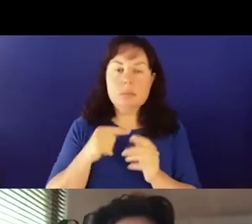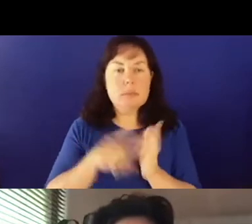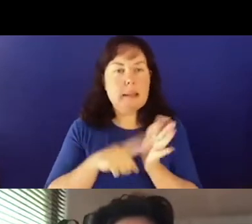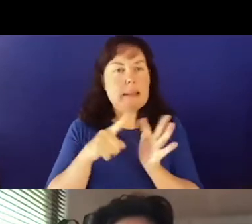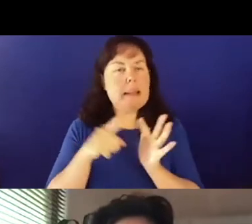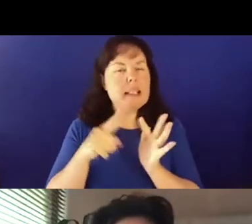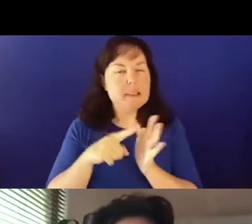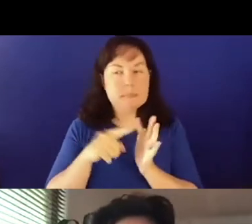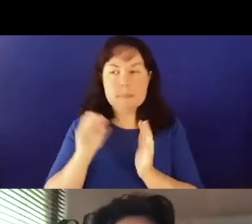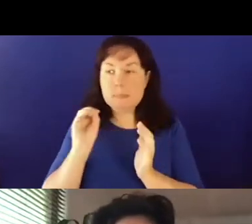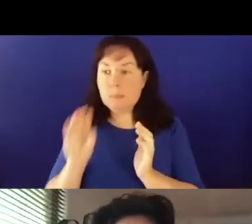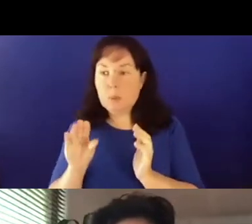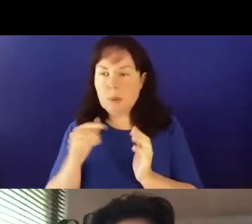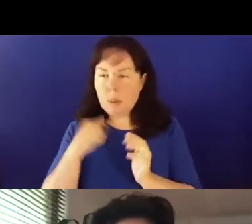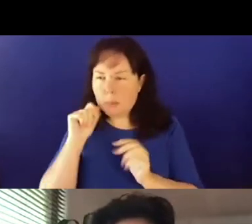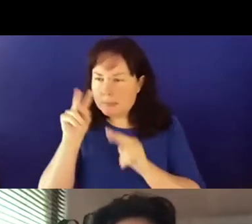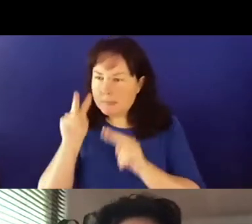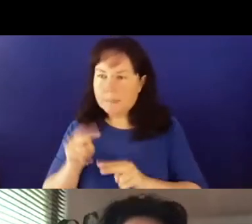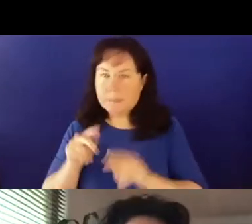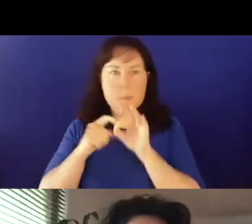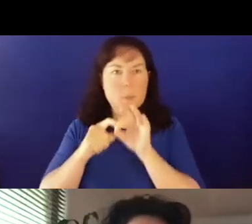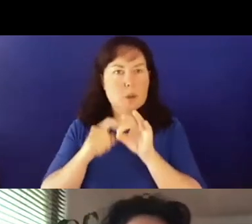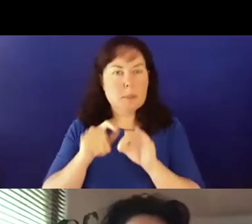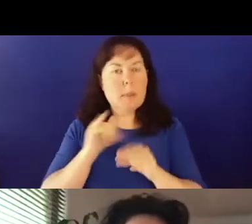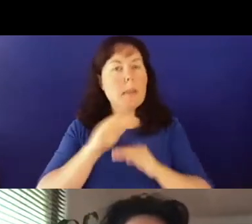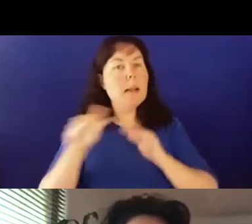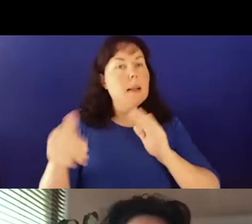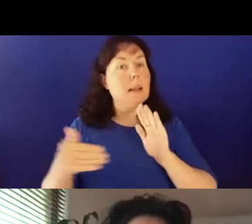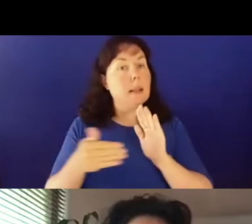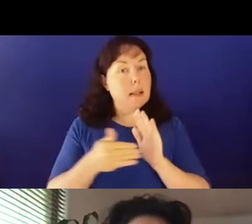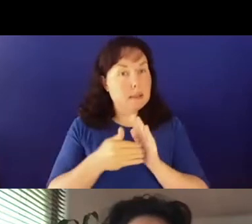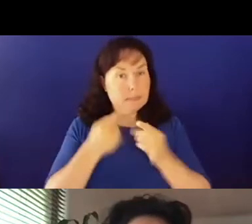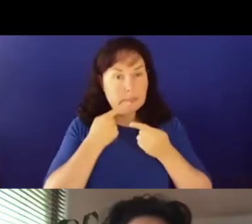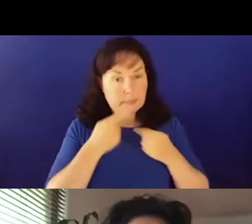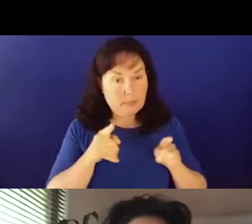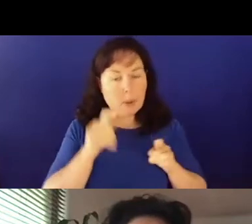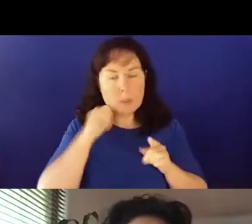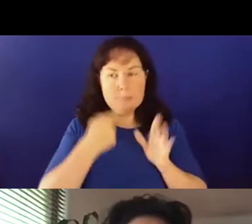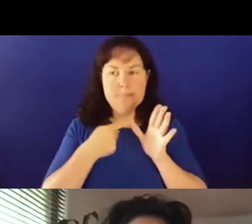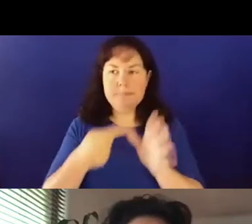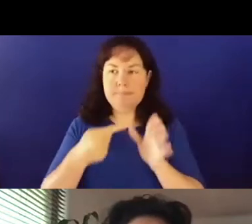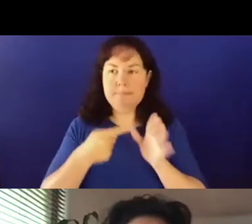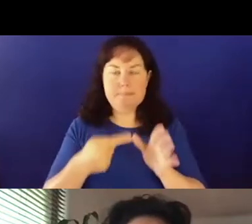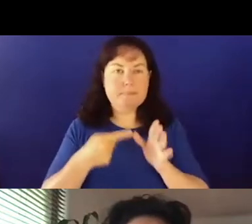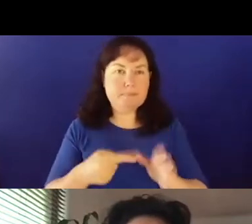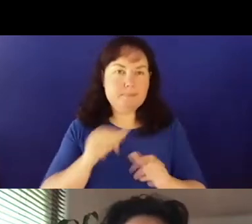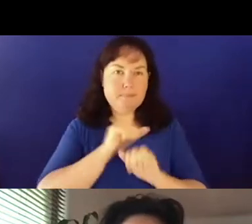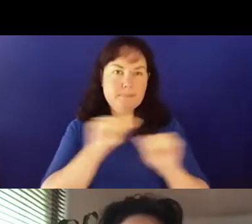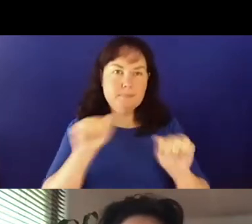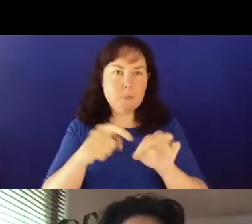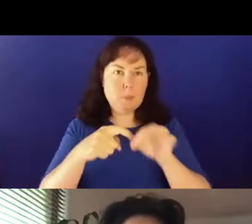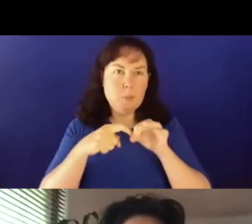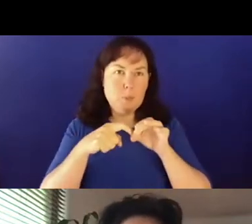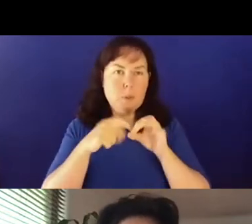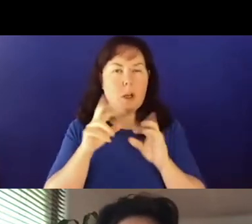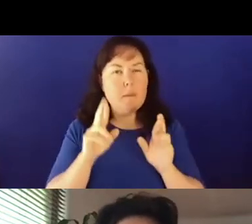we'll be answering questions at the end, so maybe hold off on those for another 5 or 10 minutes, and hoping that this whole thing will go for about half an hour. It